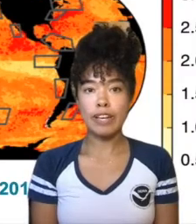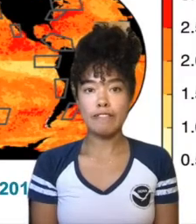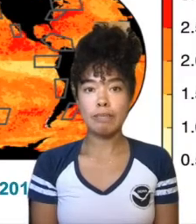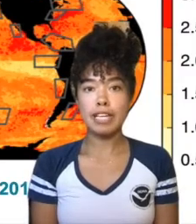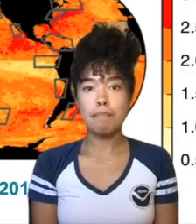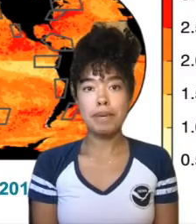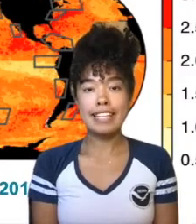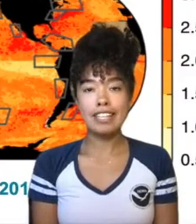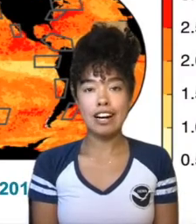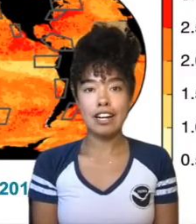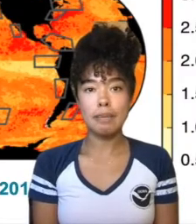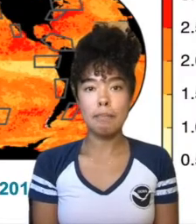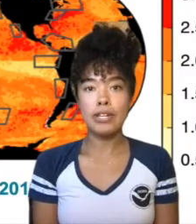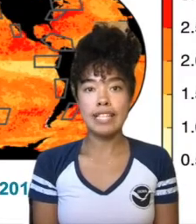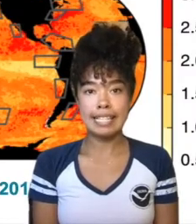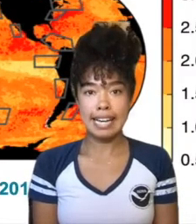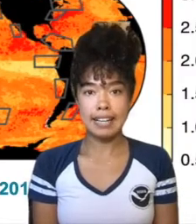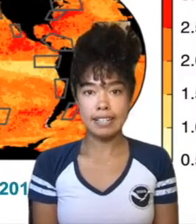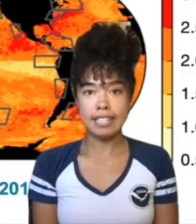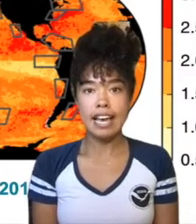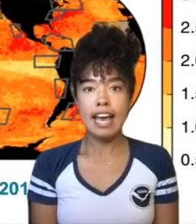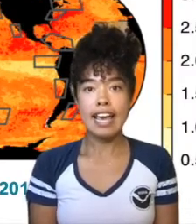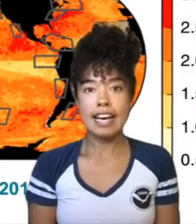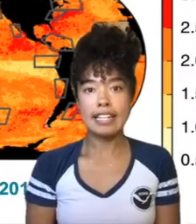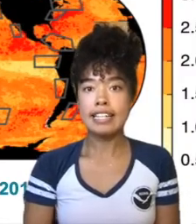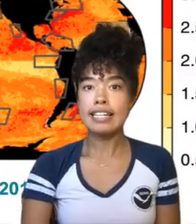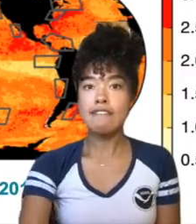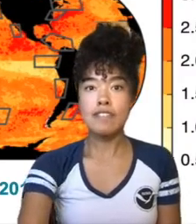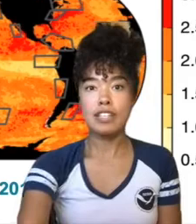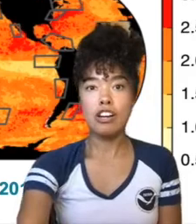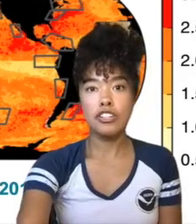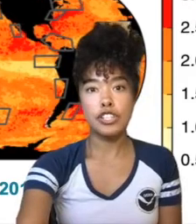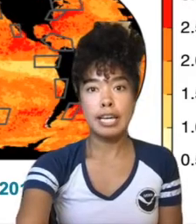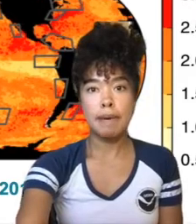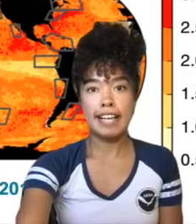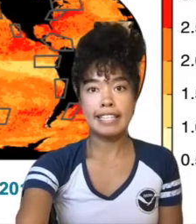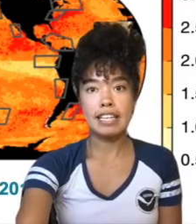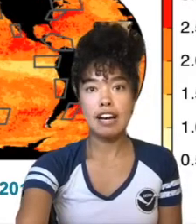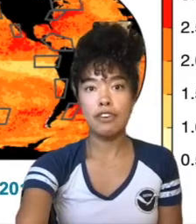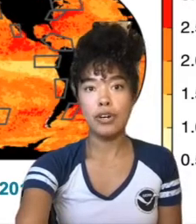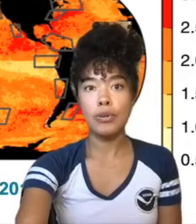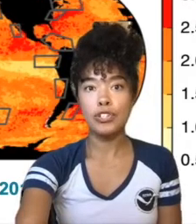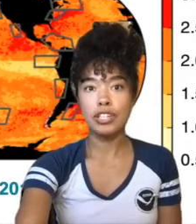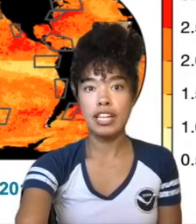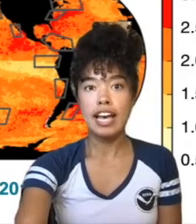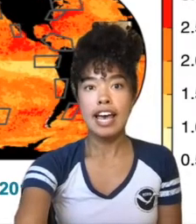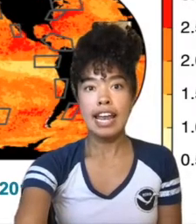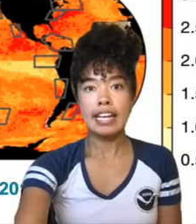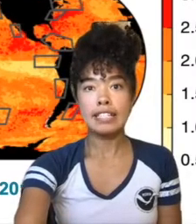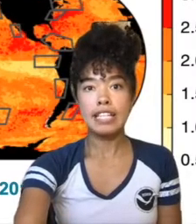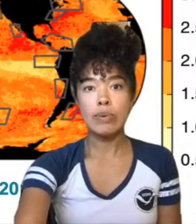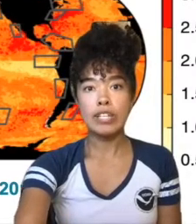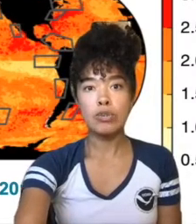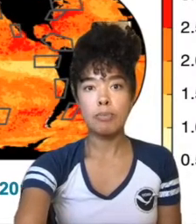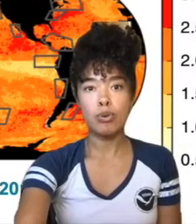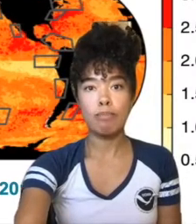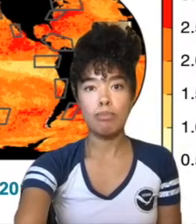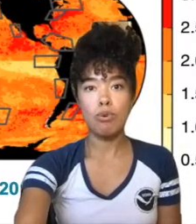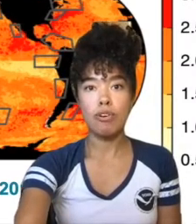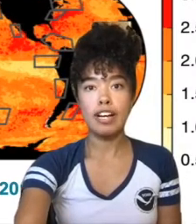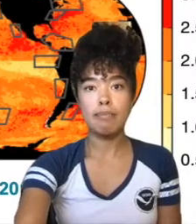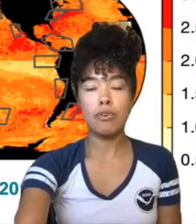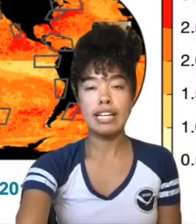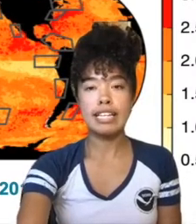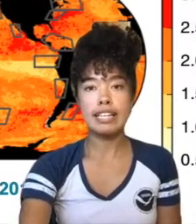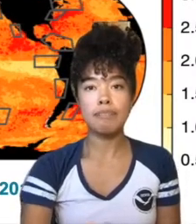heat waves being based on percentiles, and given the large heat capacity of our ocean and it continuing to absorb